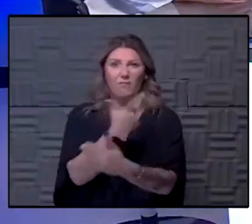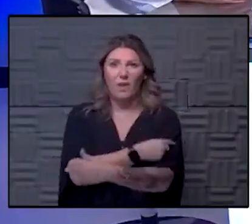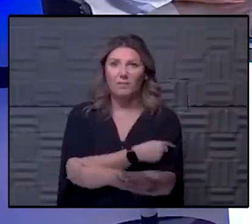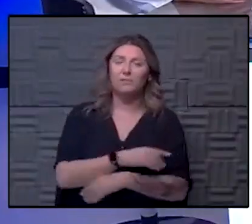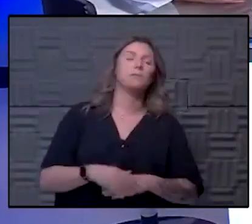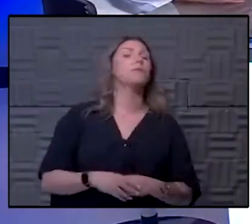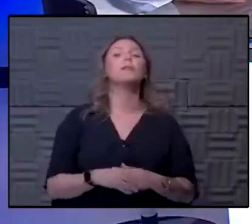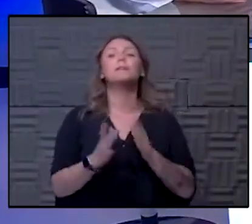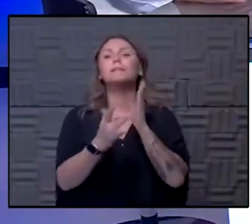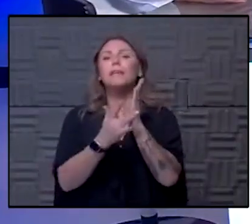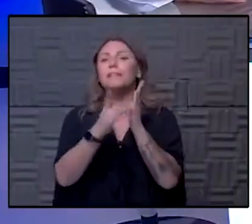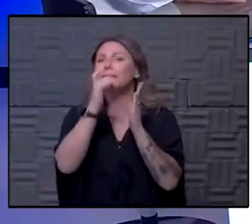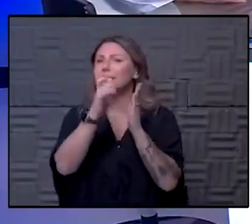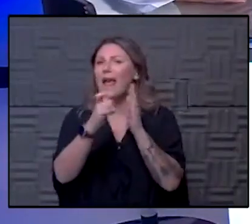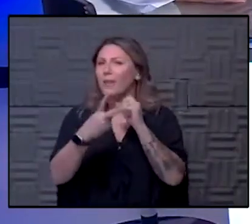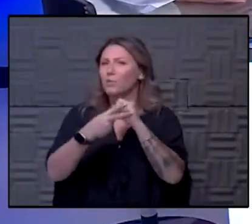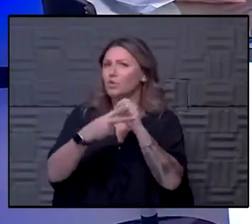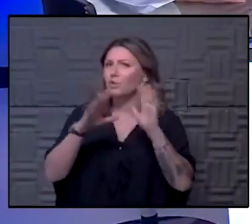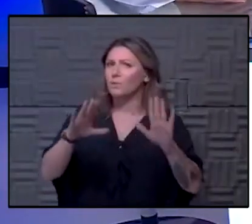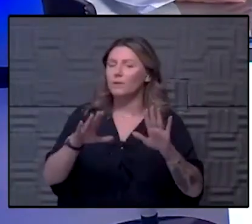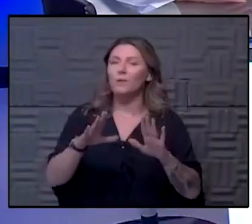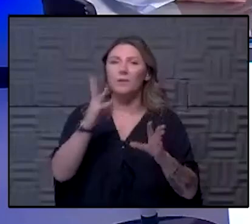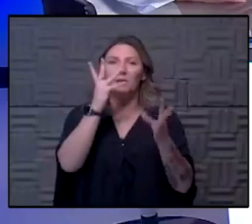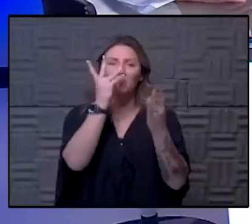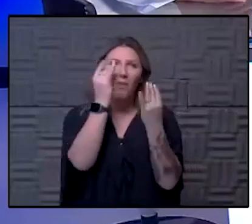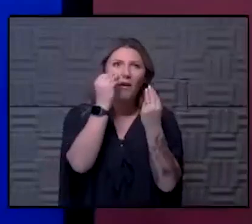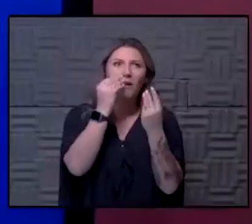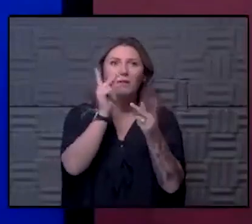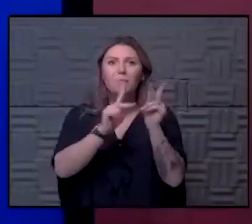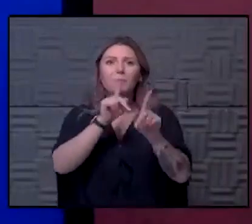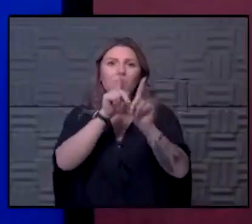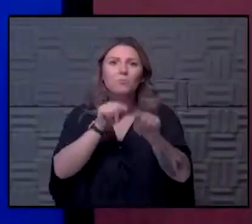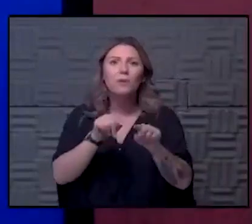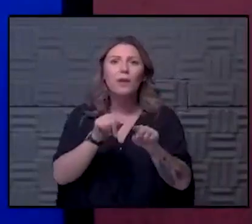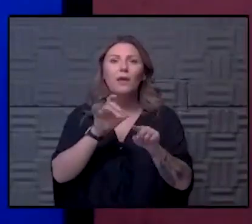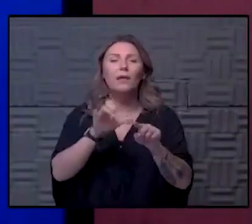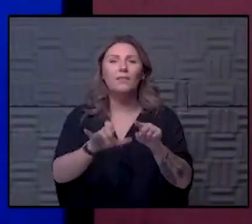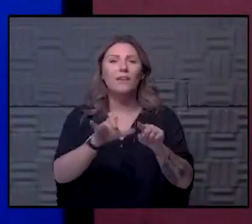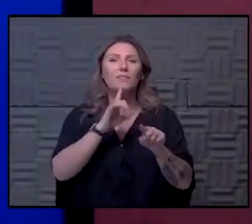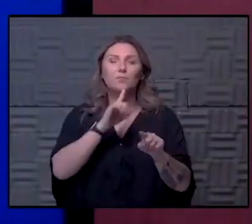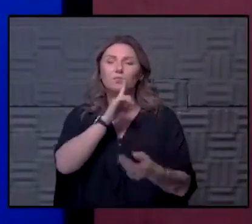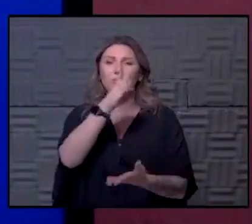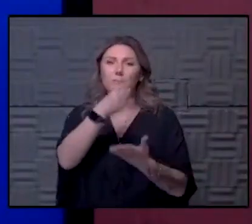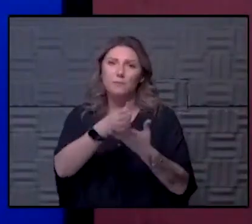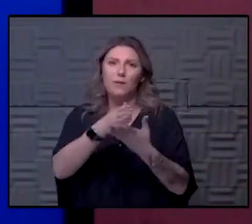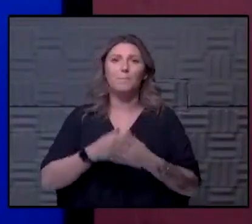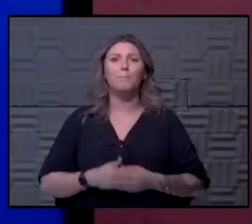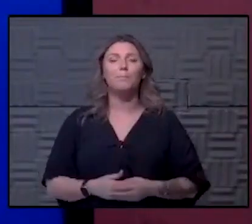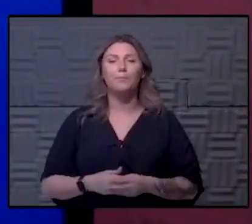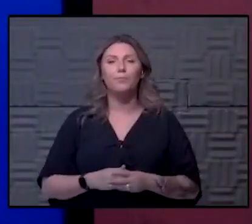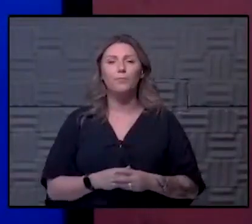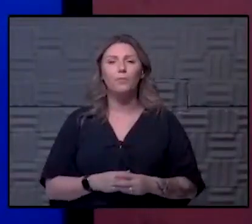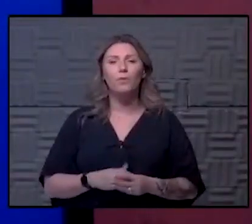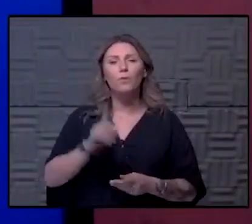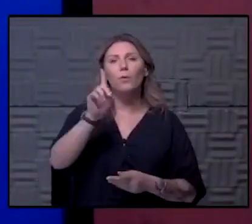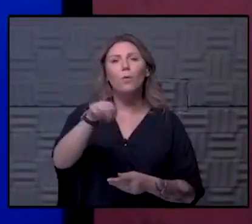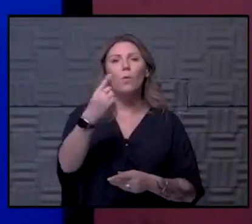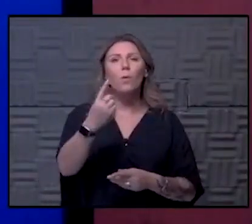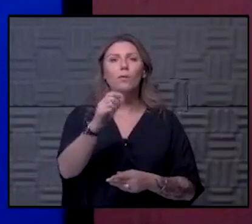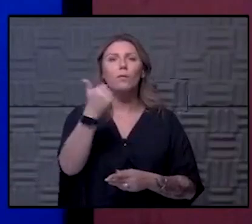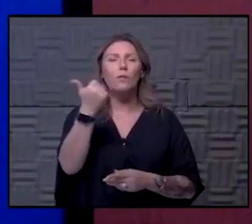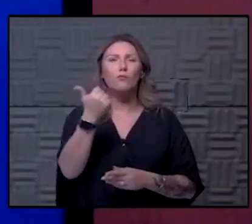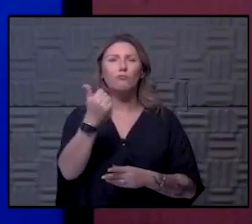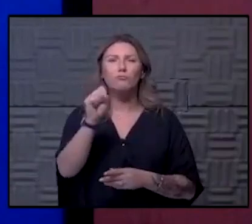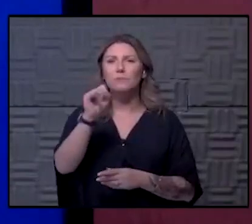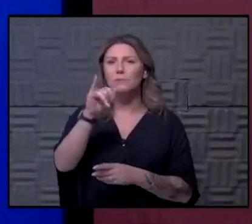it's not technically preservative. There was some thought people were reacting to it. That has really died down now. The only other real side